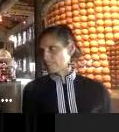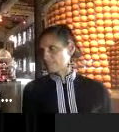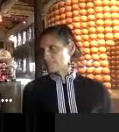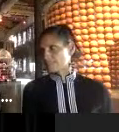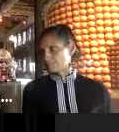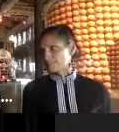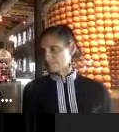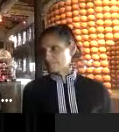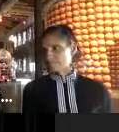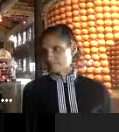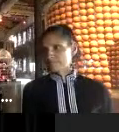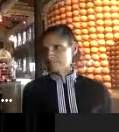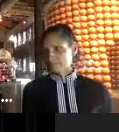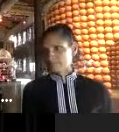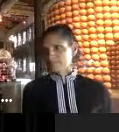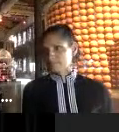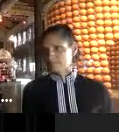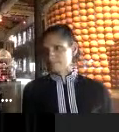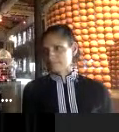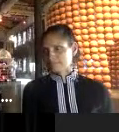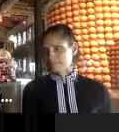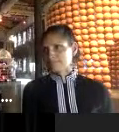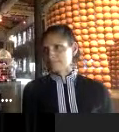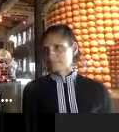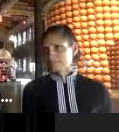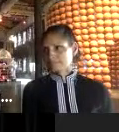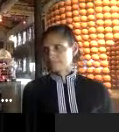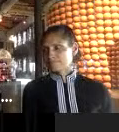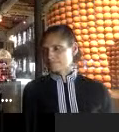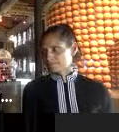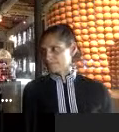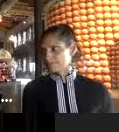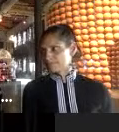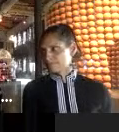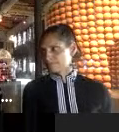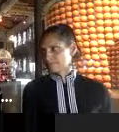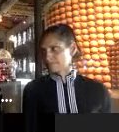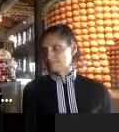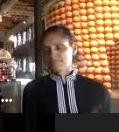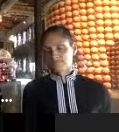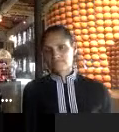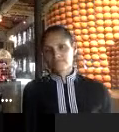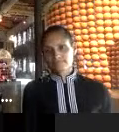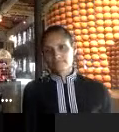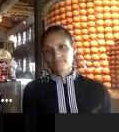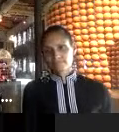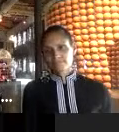whatever level I was as an artist, I can start creating opportunity for others.